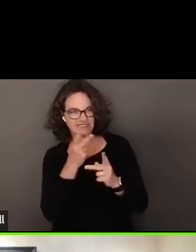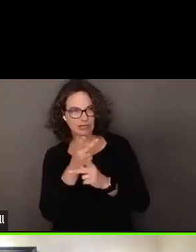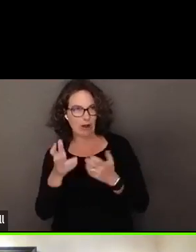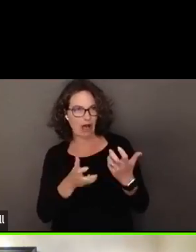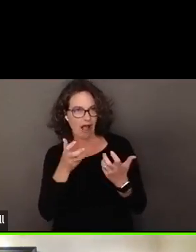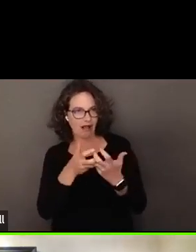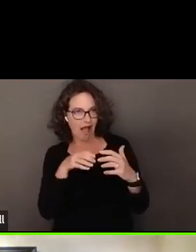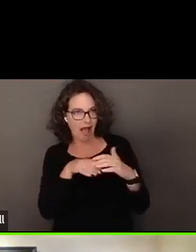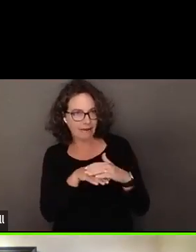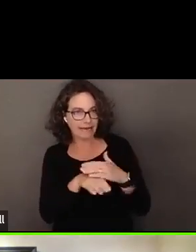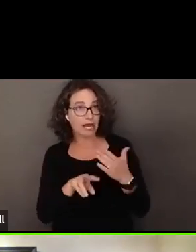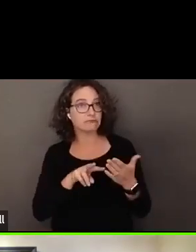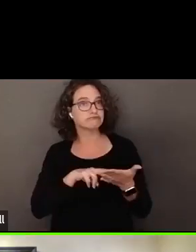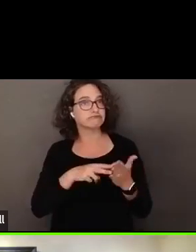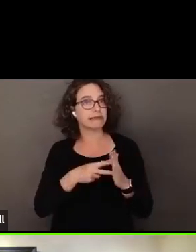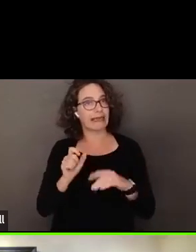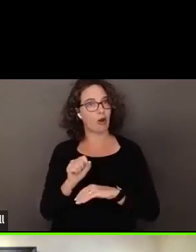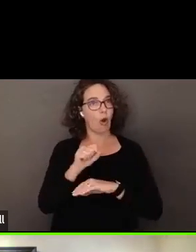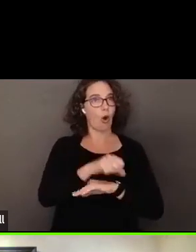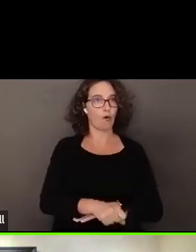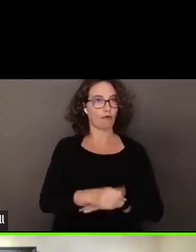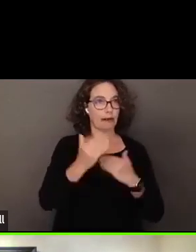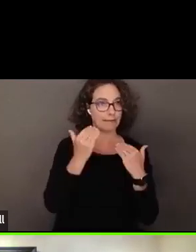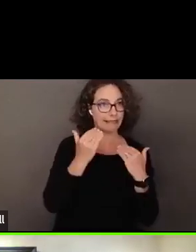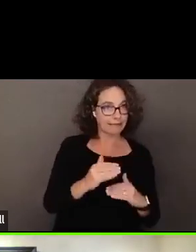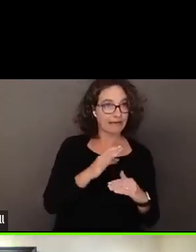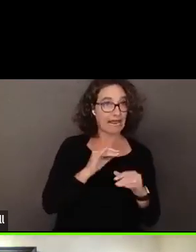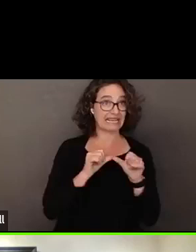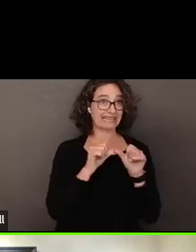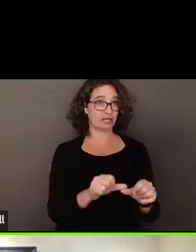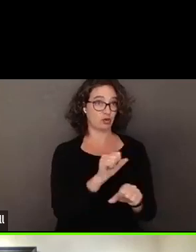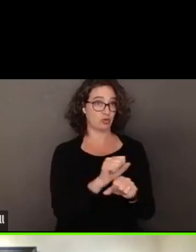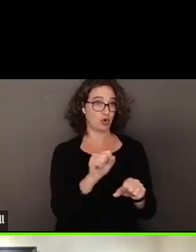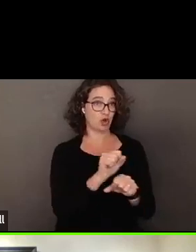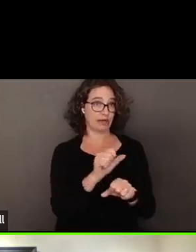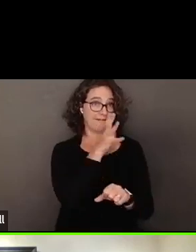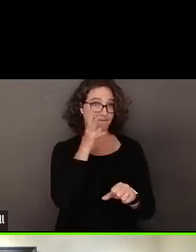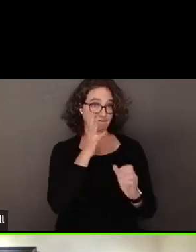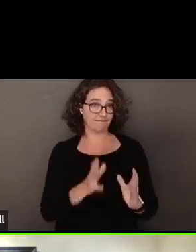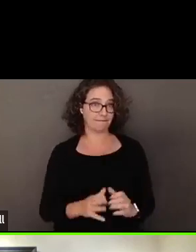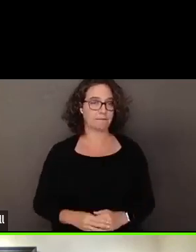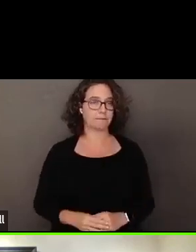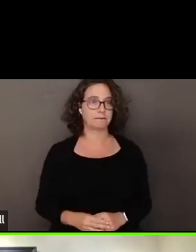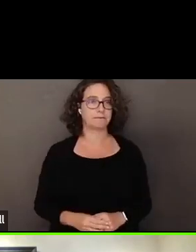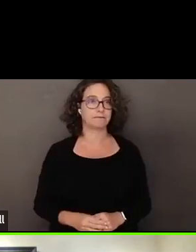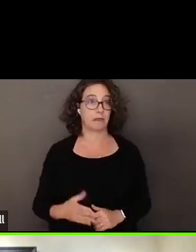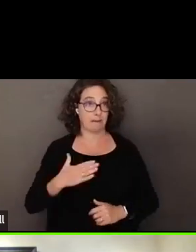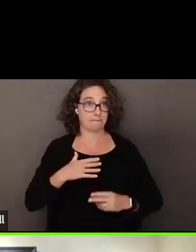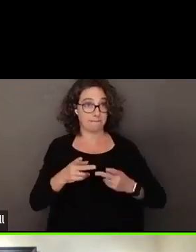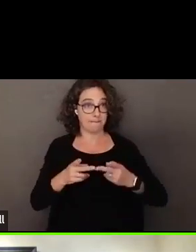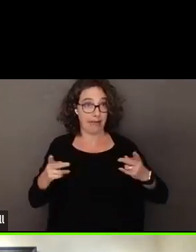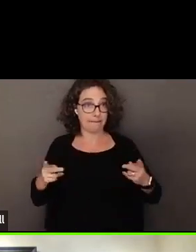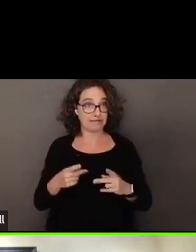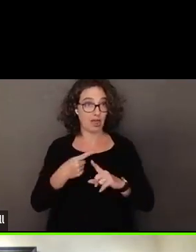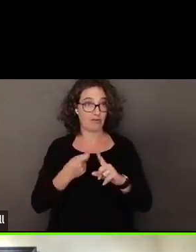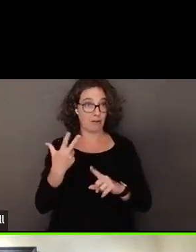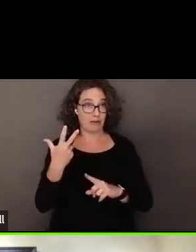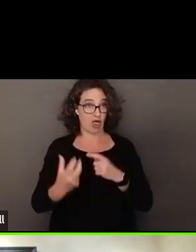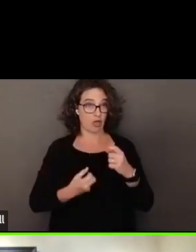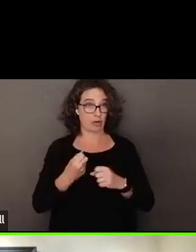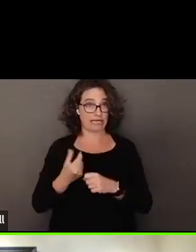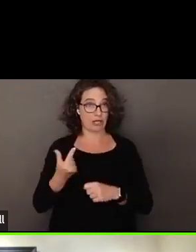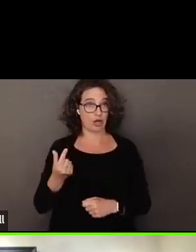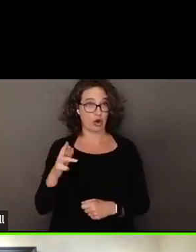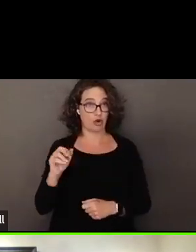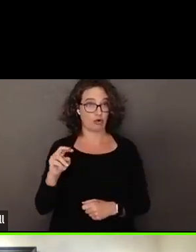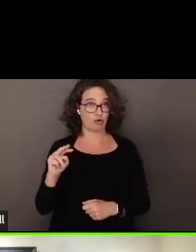allow them to overcome those limitations and remain in this profession. And my position came about as a result of a 3-year grant project